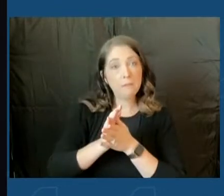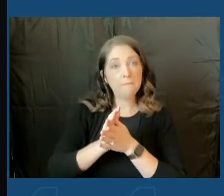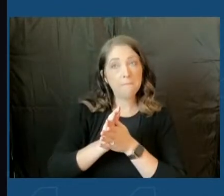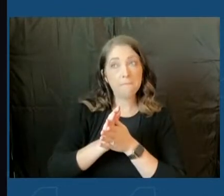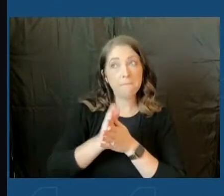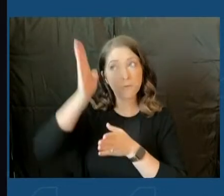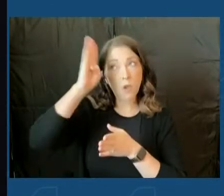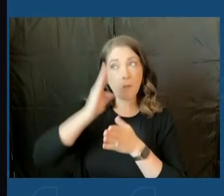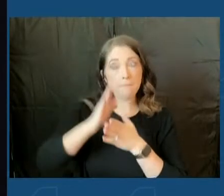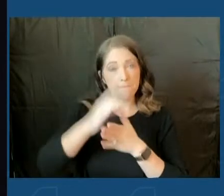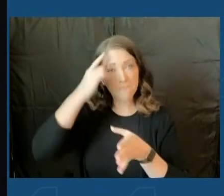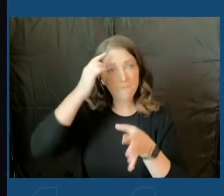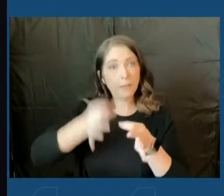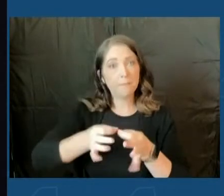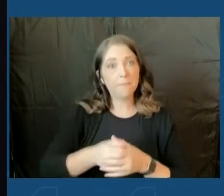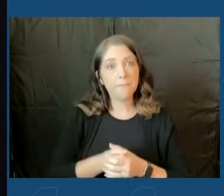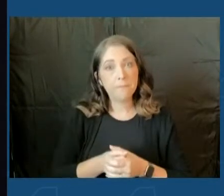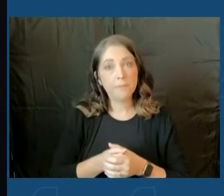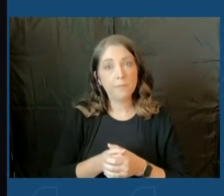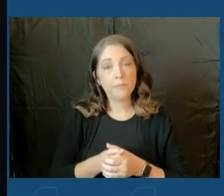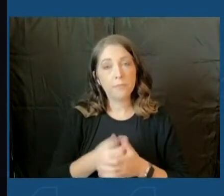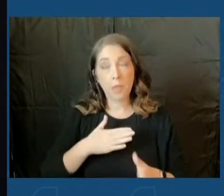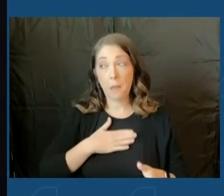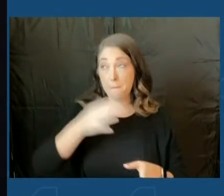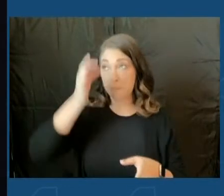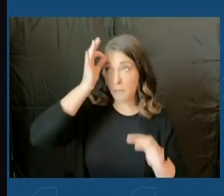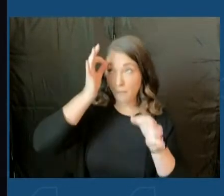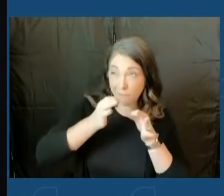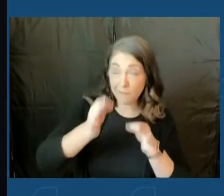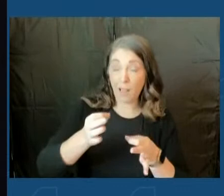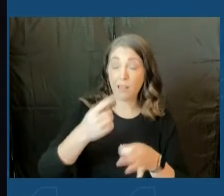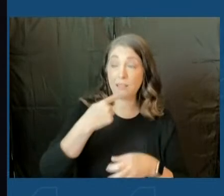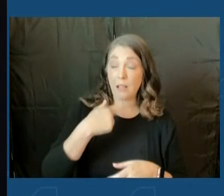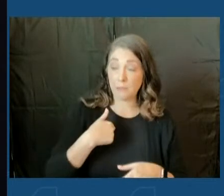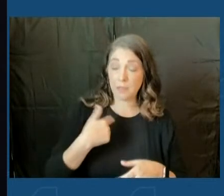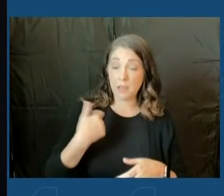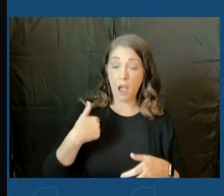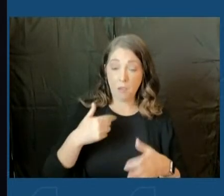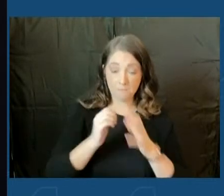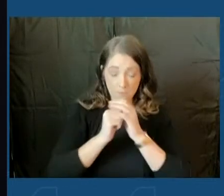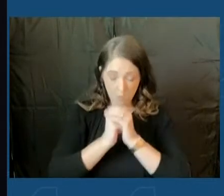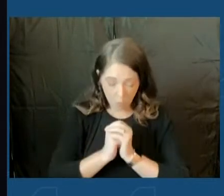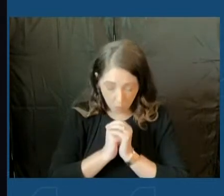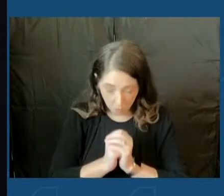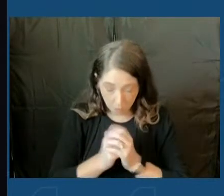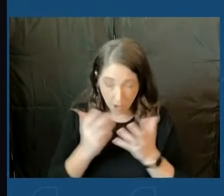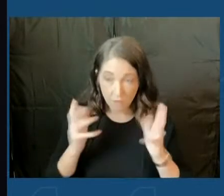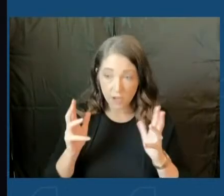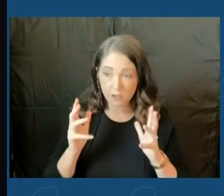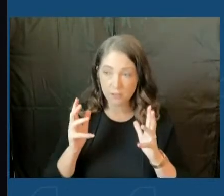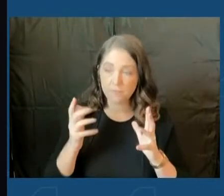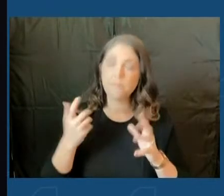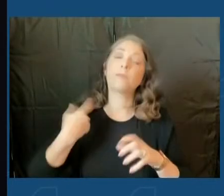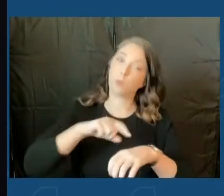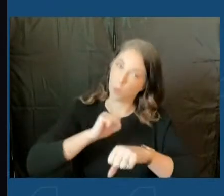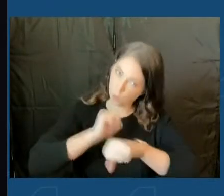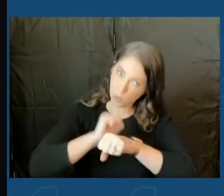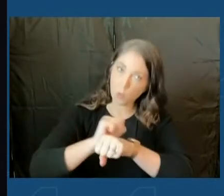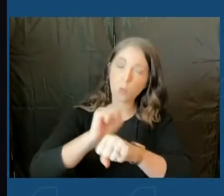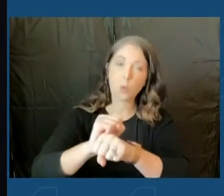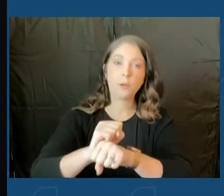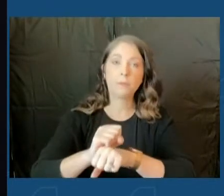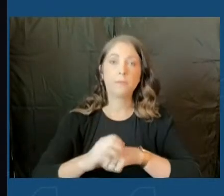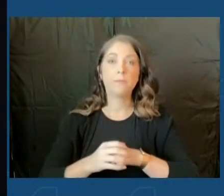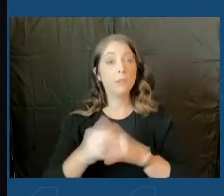My faith tells me that after I bow my head, we get to work. Today is a